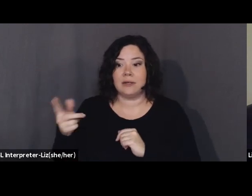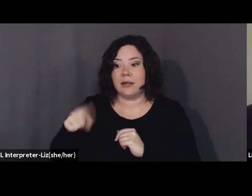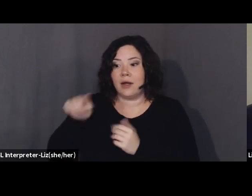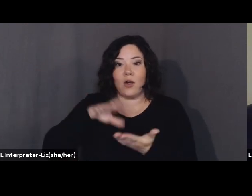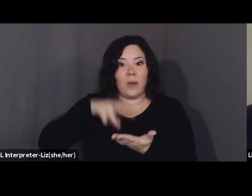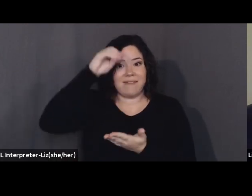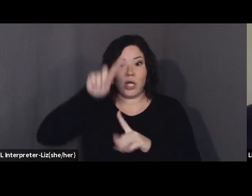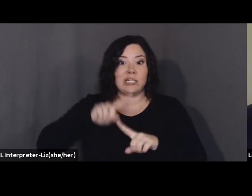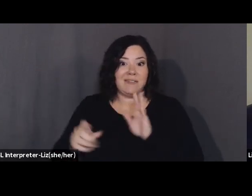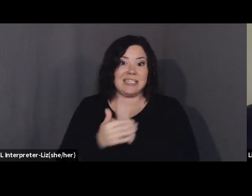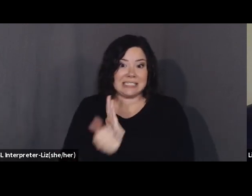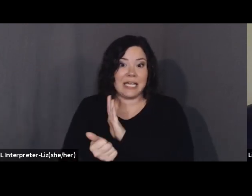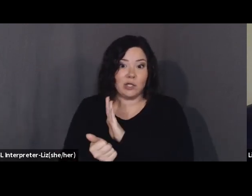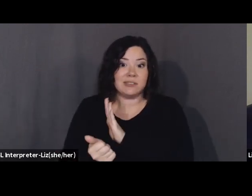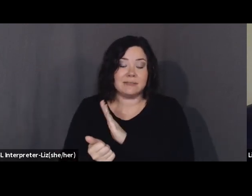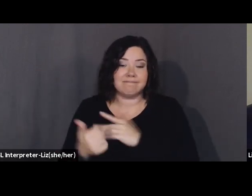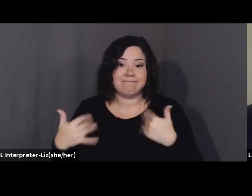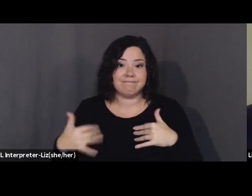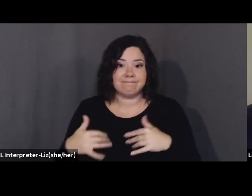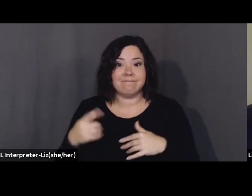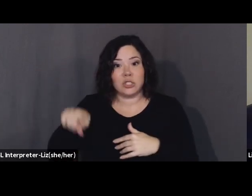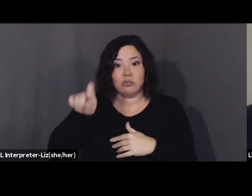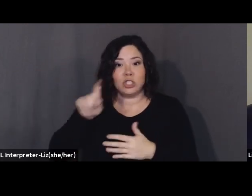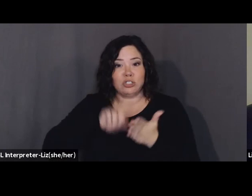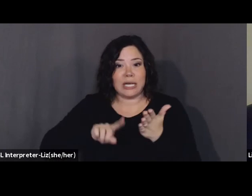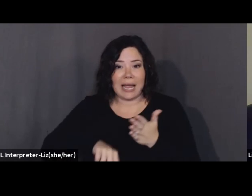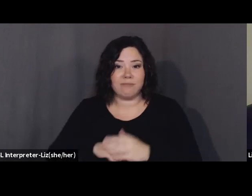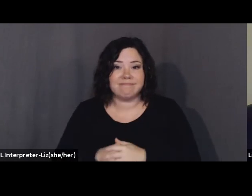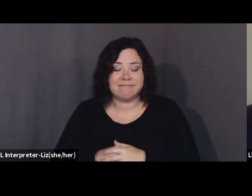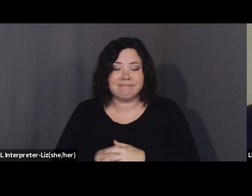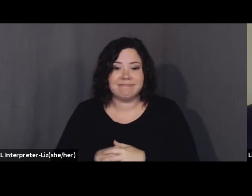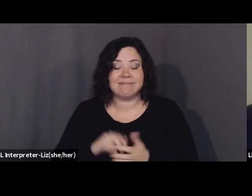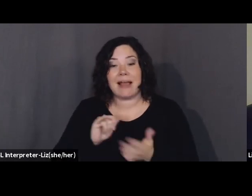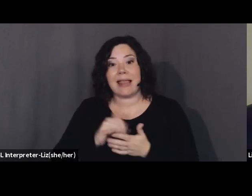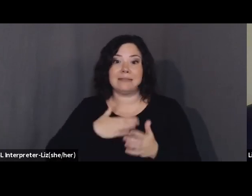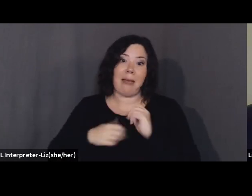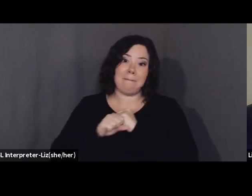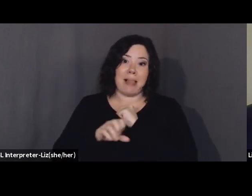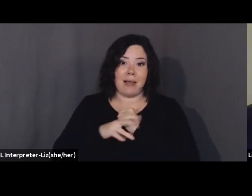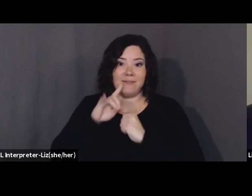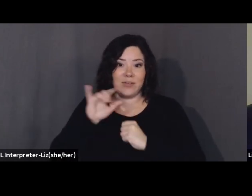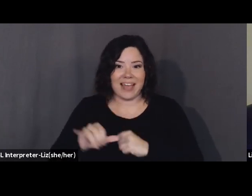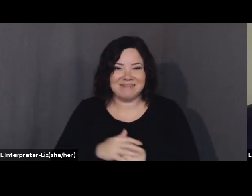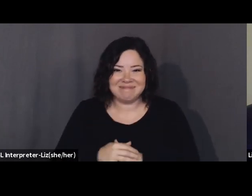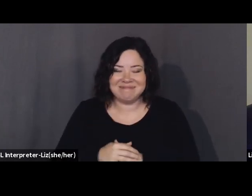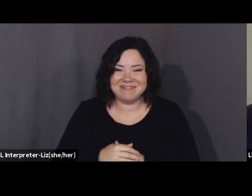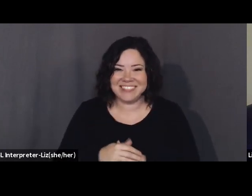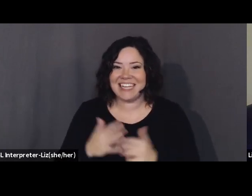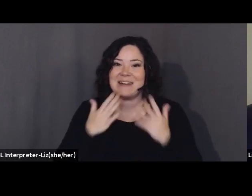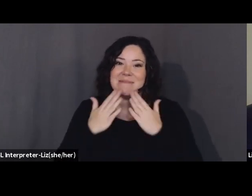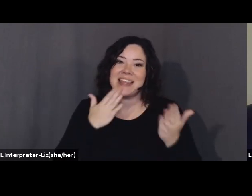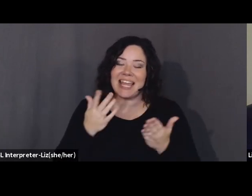different skills from that because of it. So you should check it out. That's my plug for it. But yes, thank you guys all